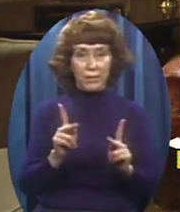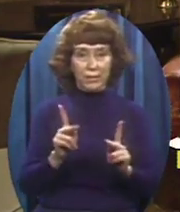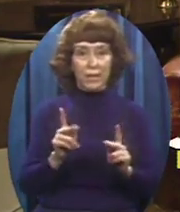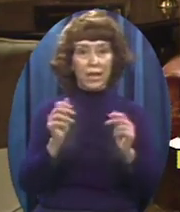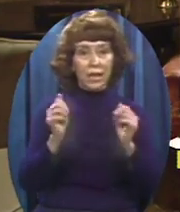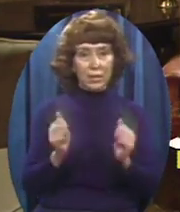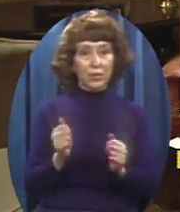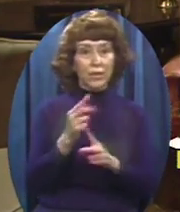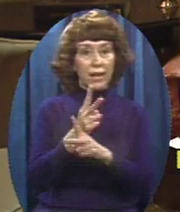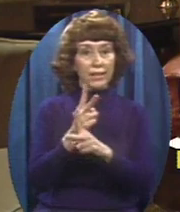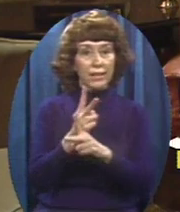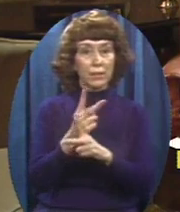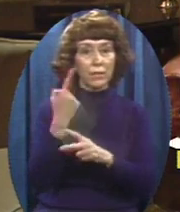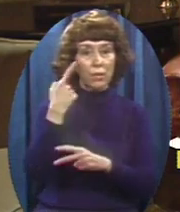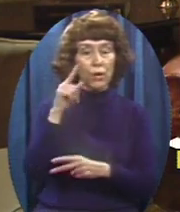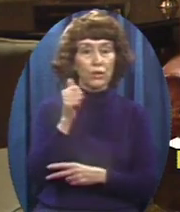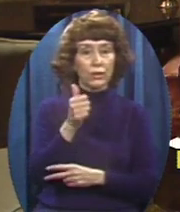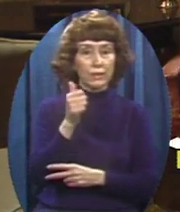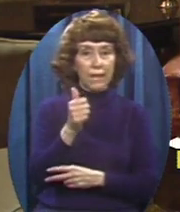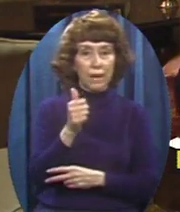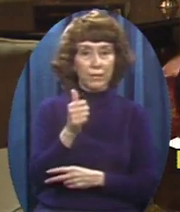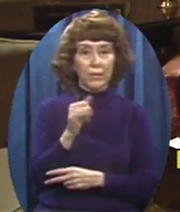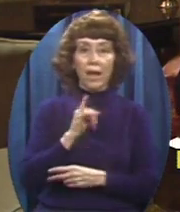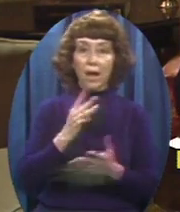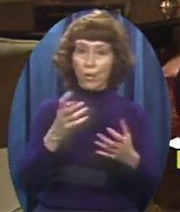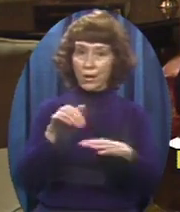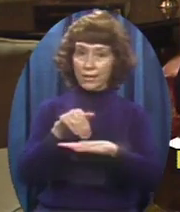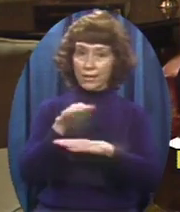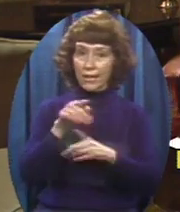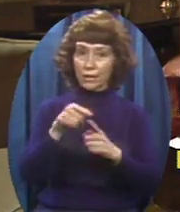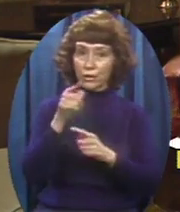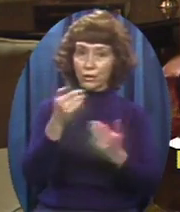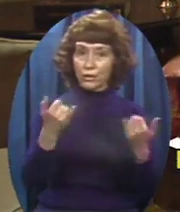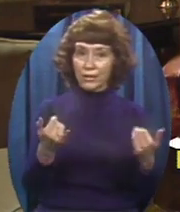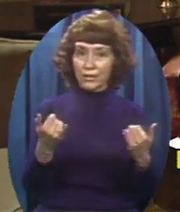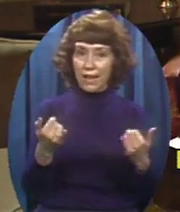coffee table and keep it permanently. Let me send it to you today.